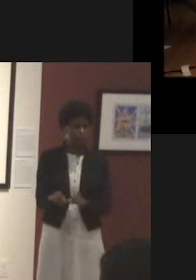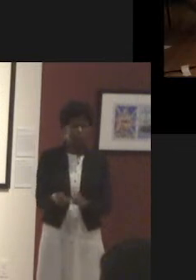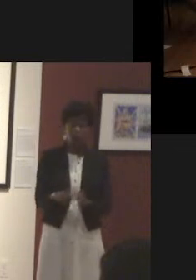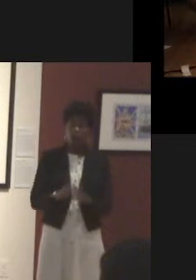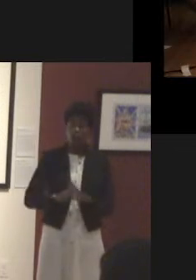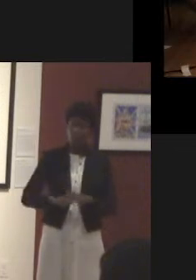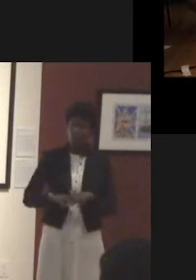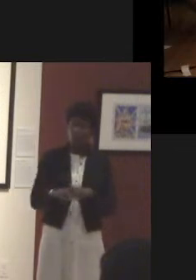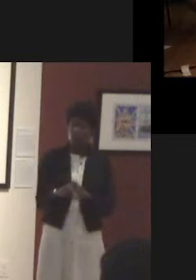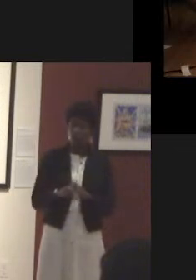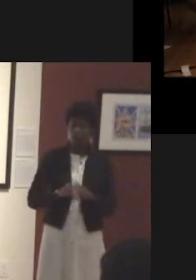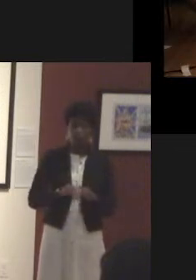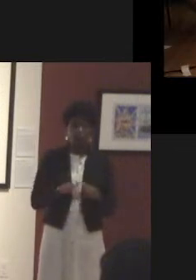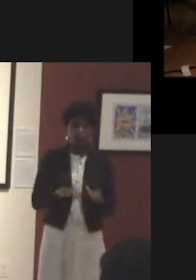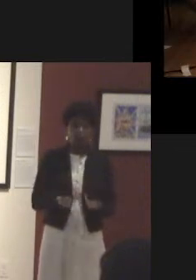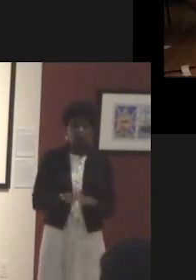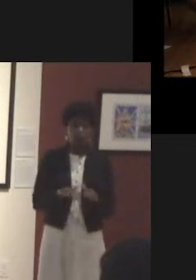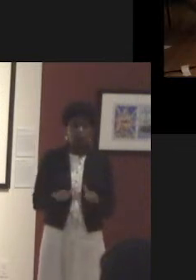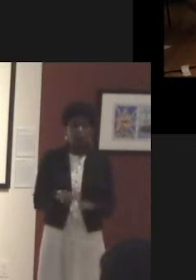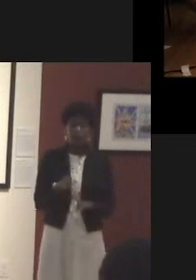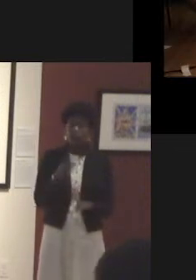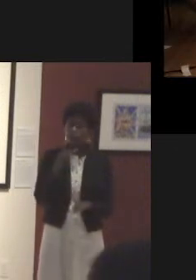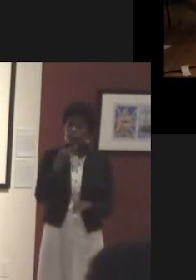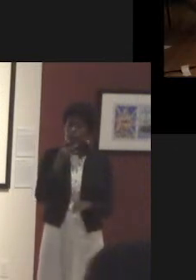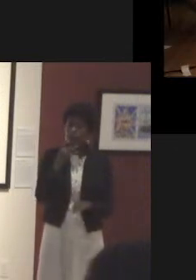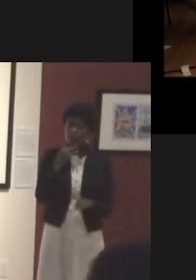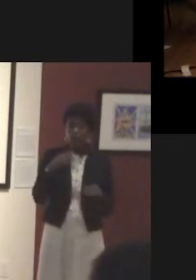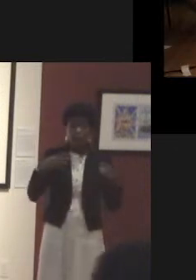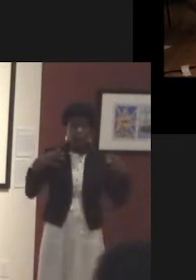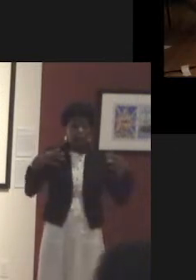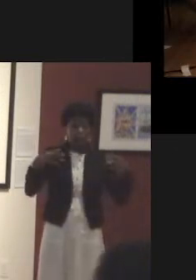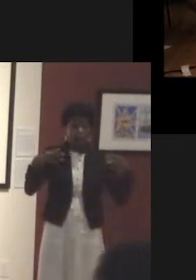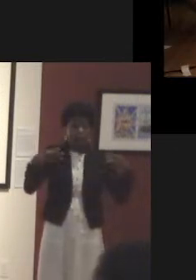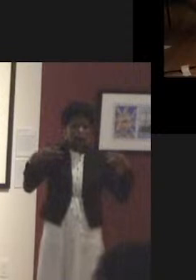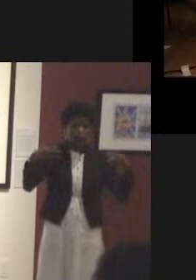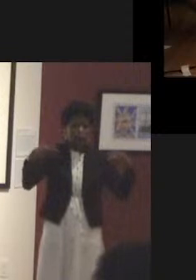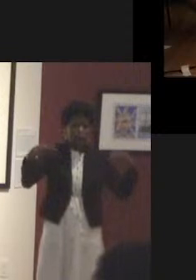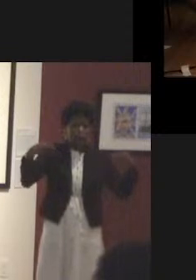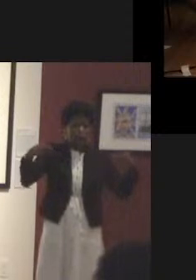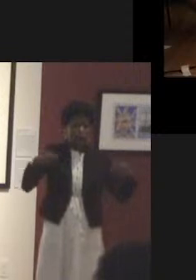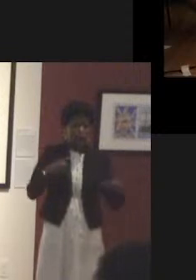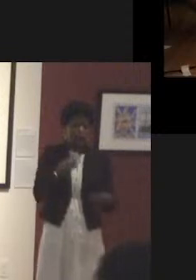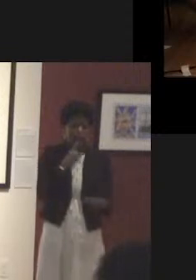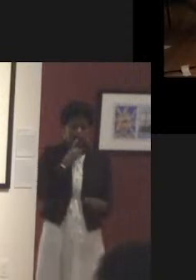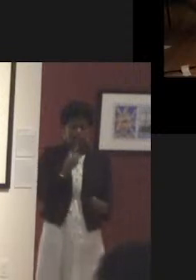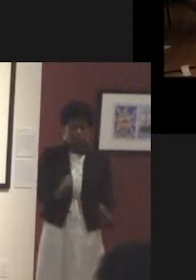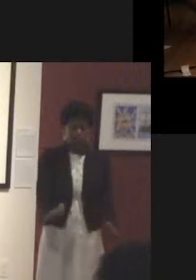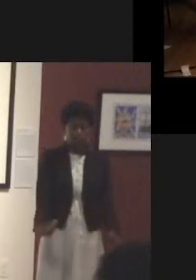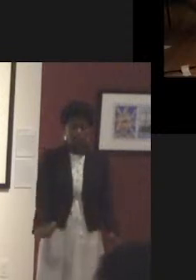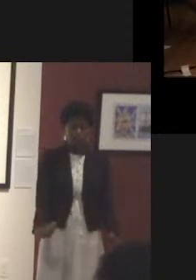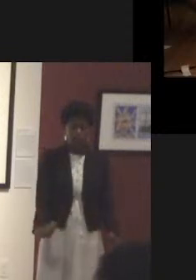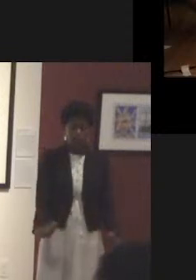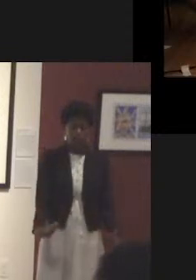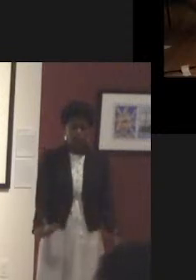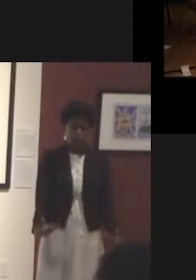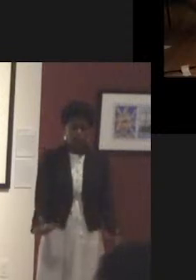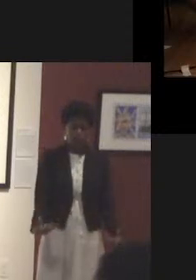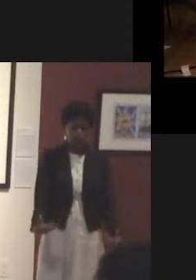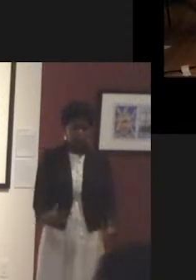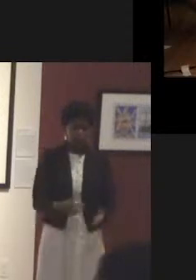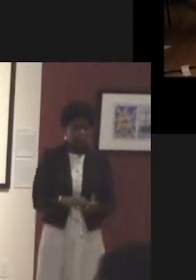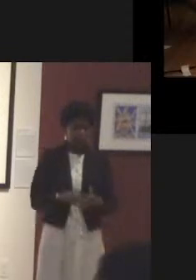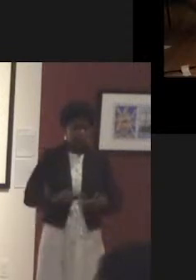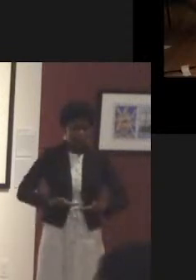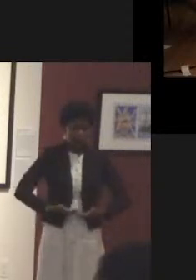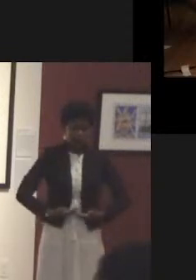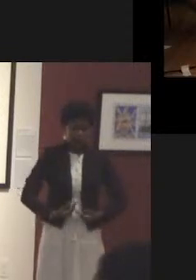of the performance, the lights of the gallery dim and the lamps turn on. This incandescent light bathes the torso of